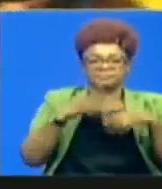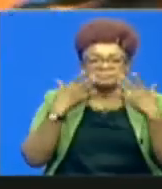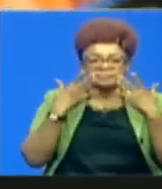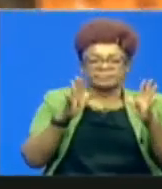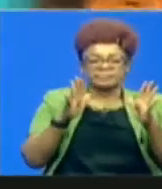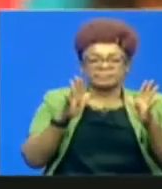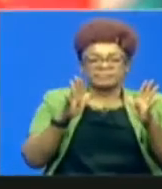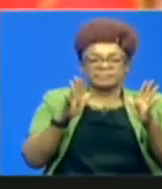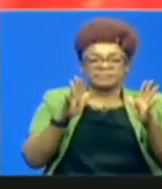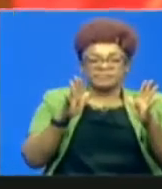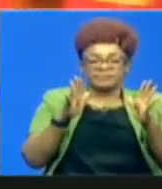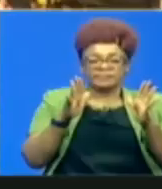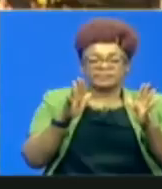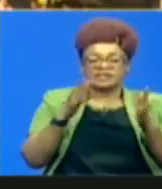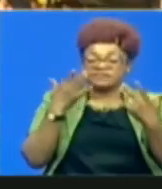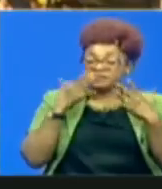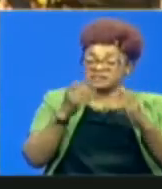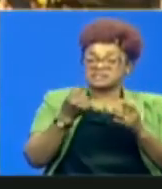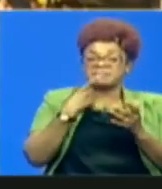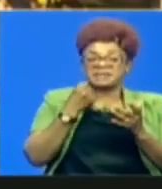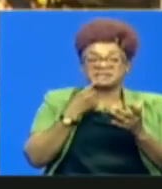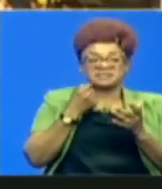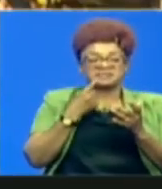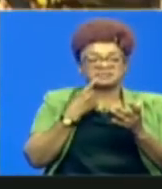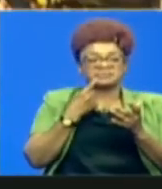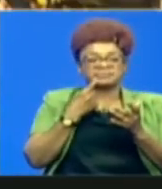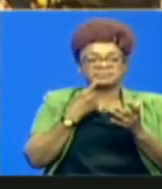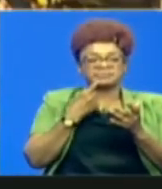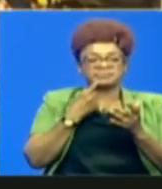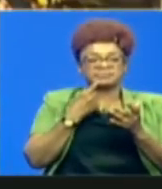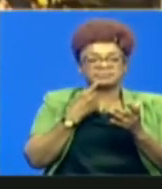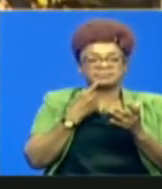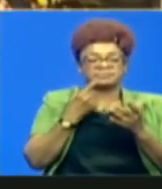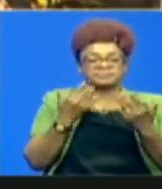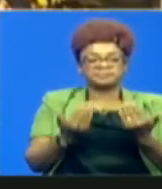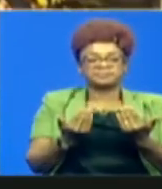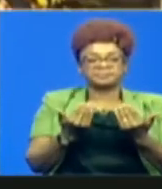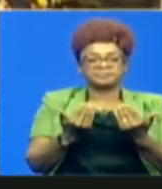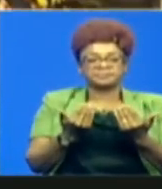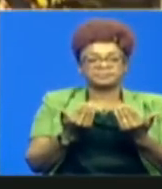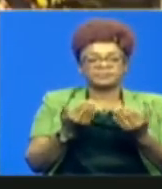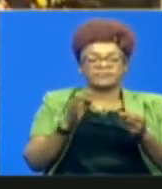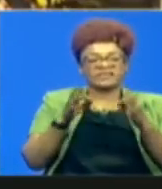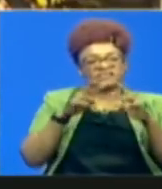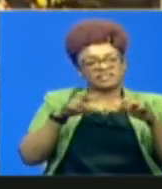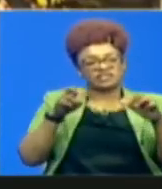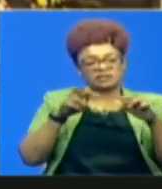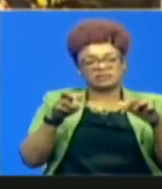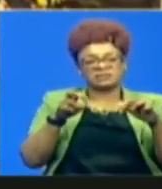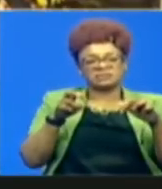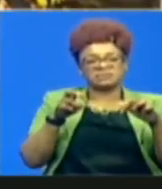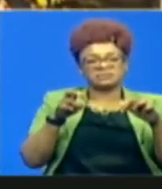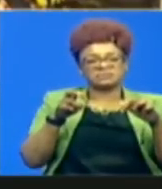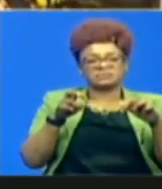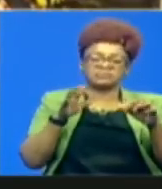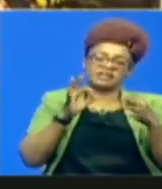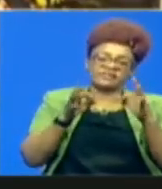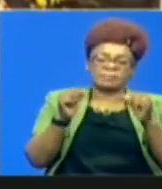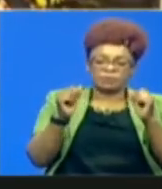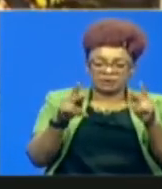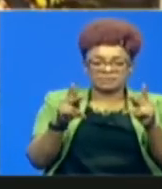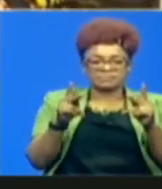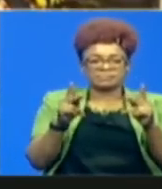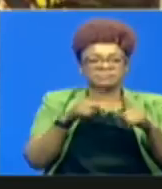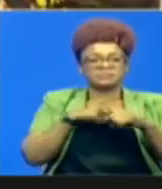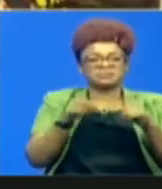finished the tablets, I was like, I think now we can check out if I'm okay or something.